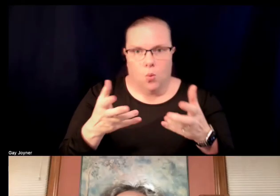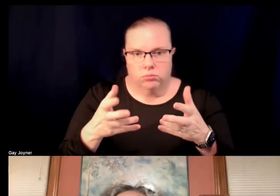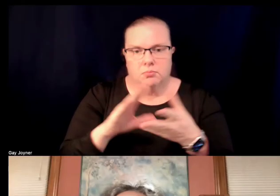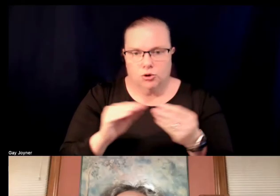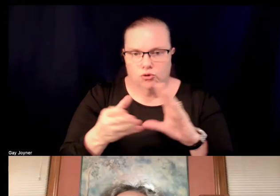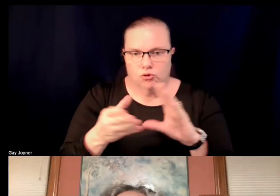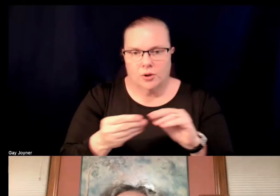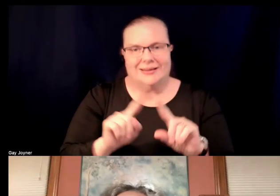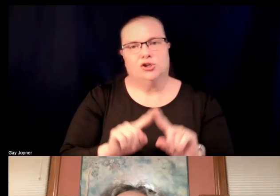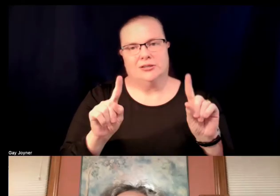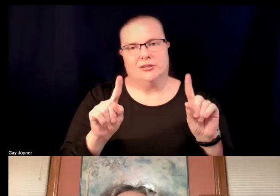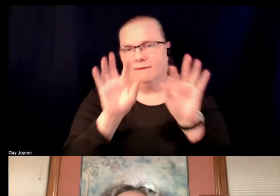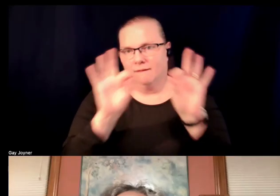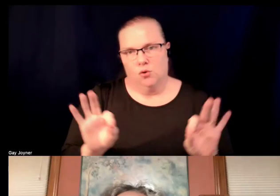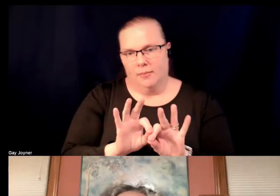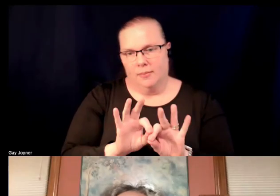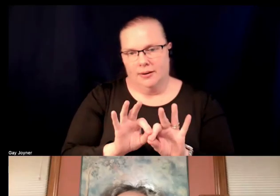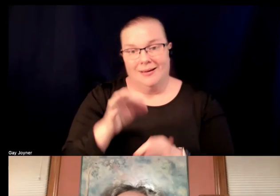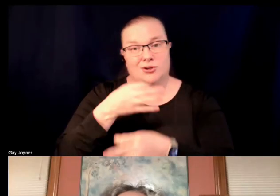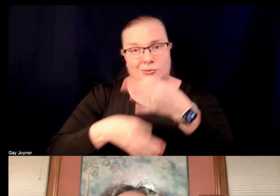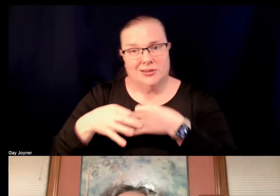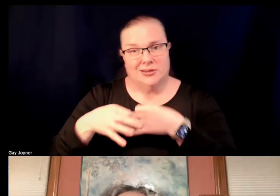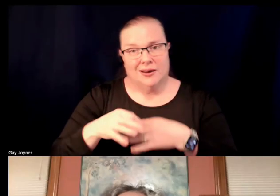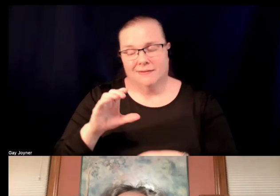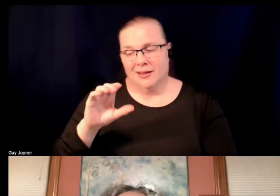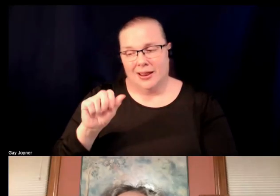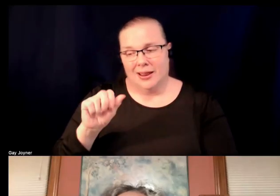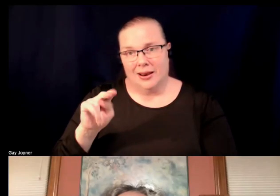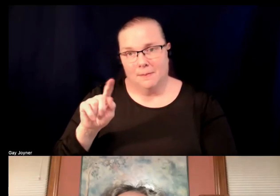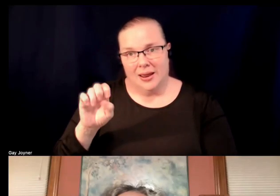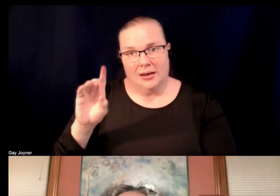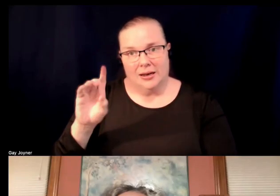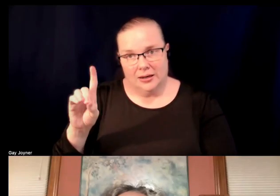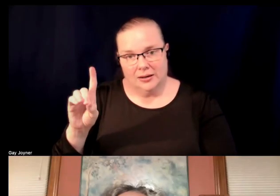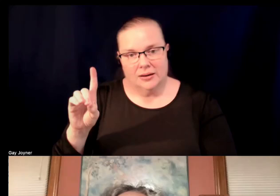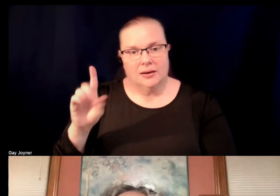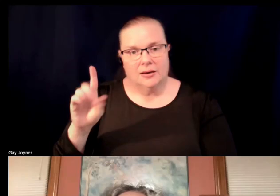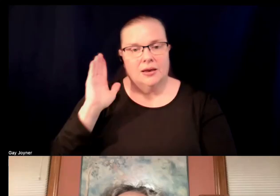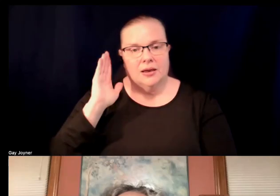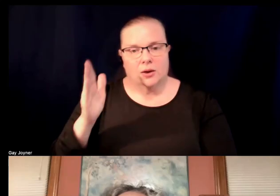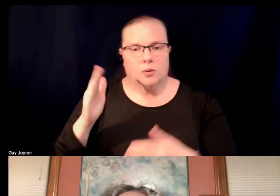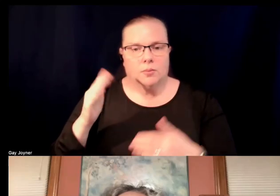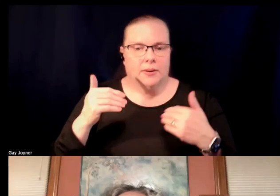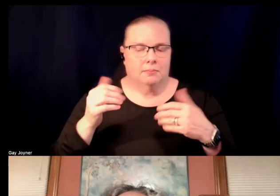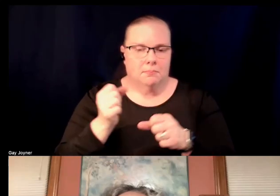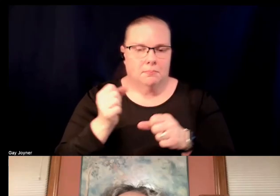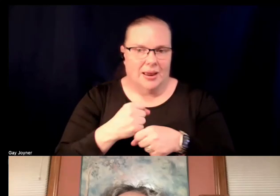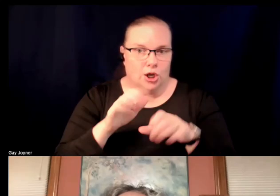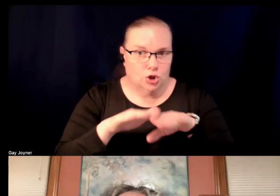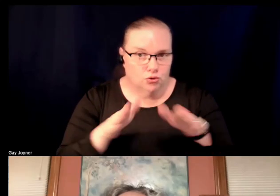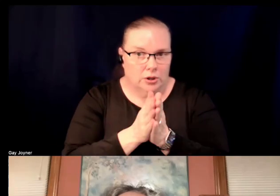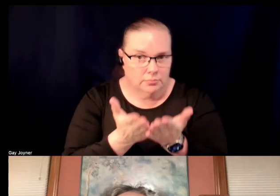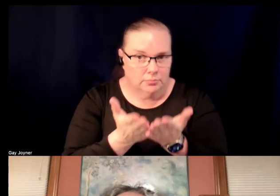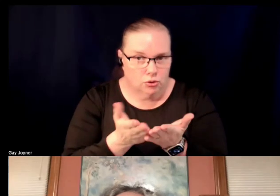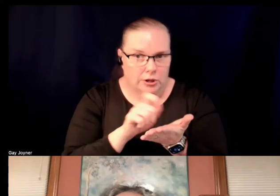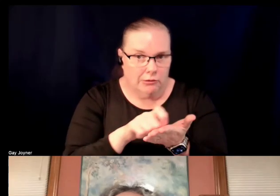being animated or helping it make animated movies, it's making children's books, and writing those, and hopefully maybe